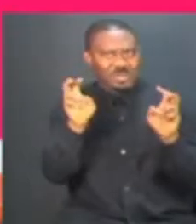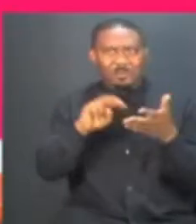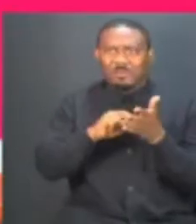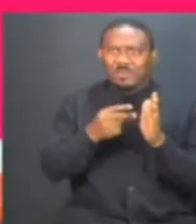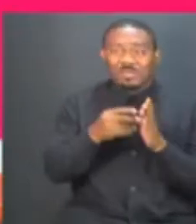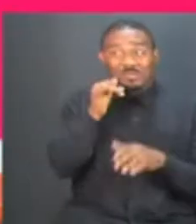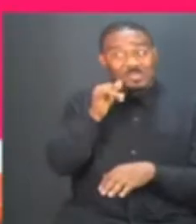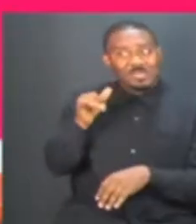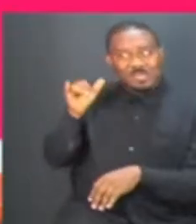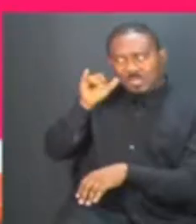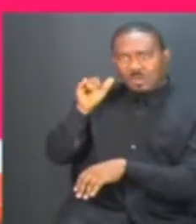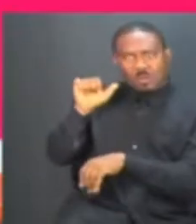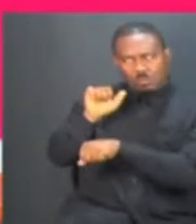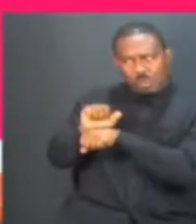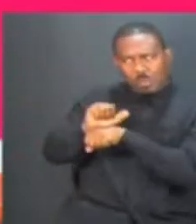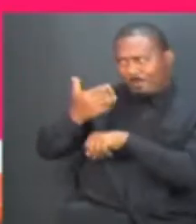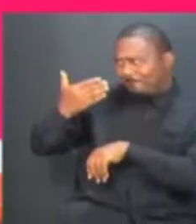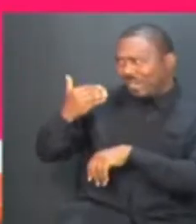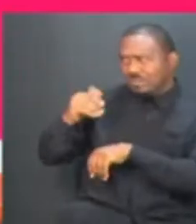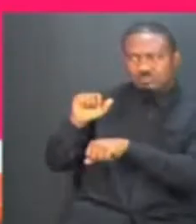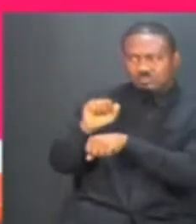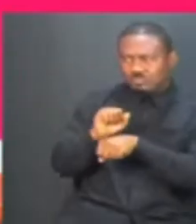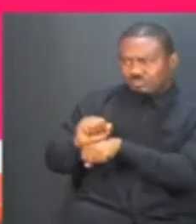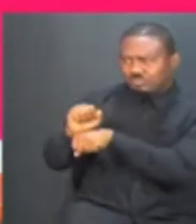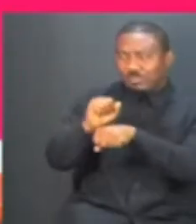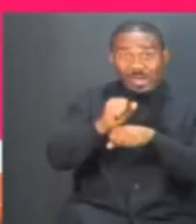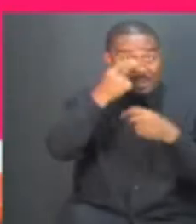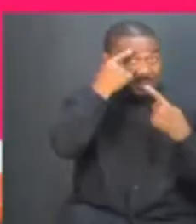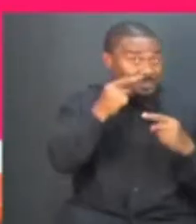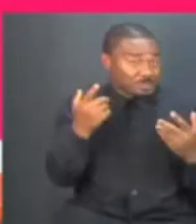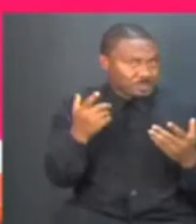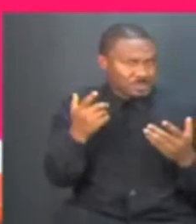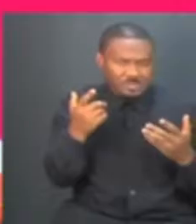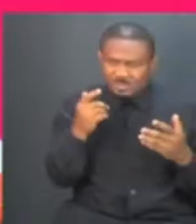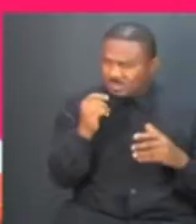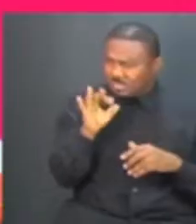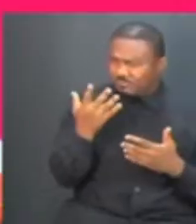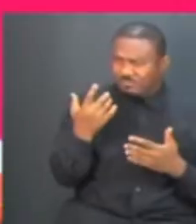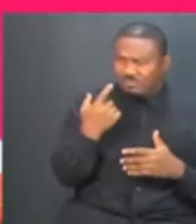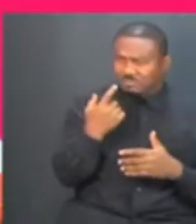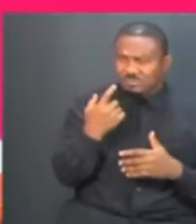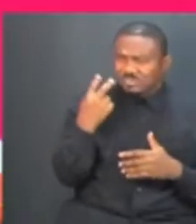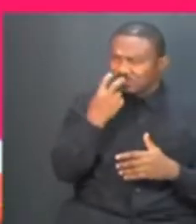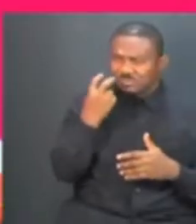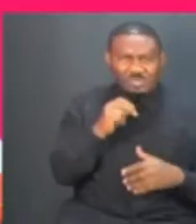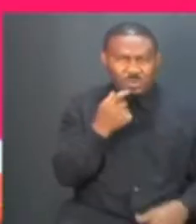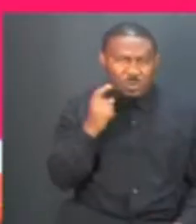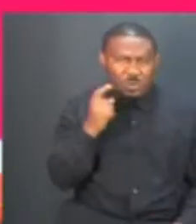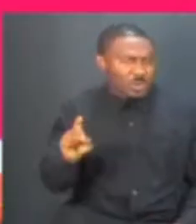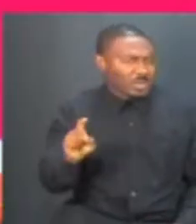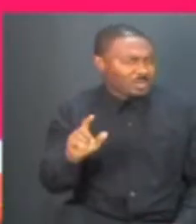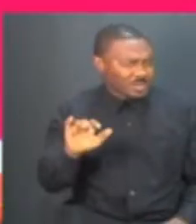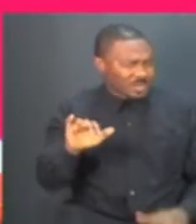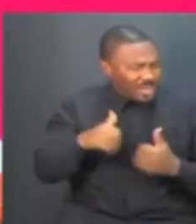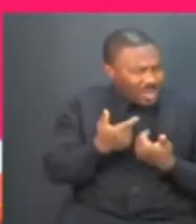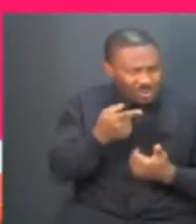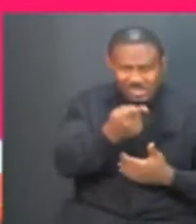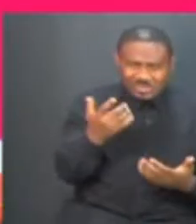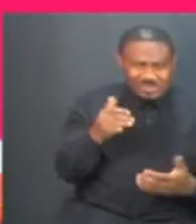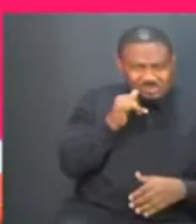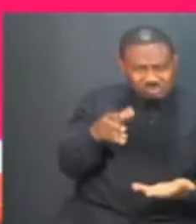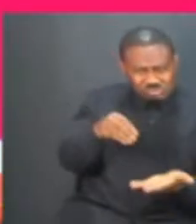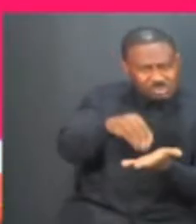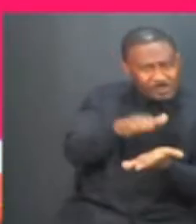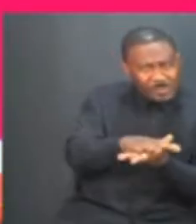Parliament. So if on the floor of Parliament there was no direction, there is no way by which the vote and proceedings